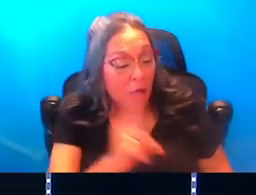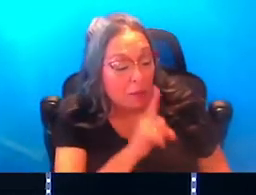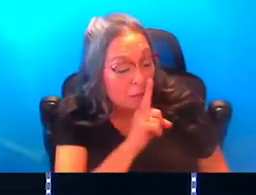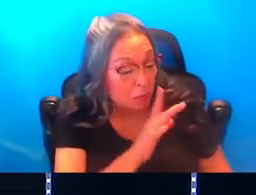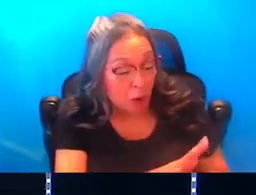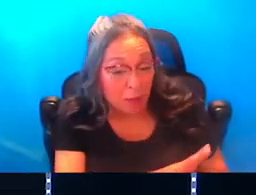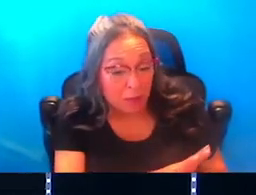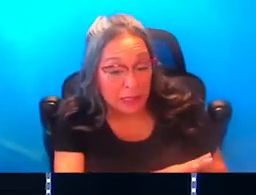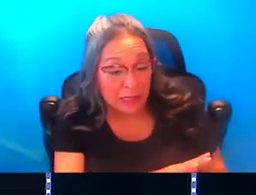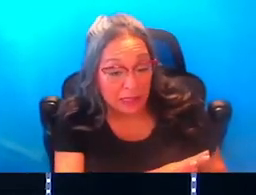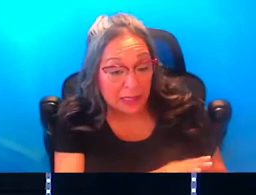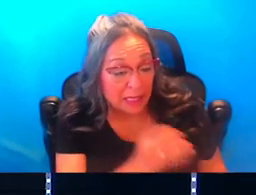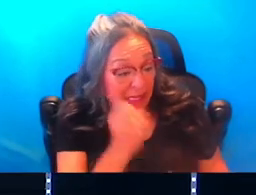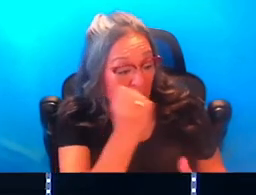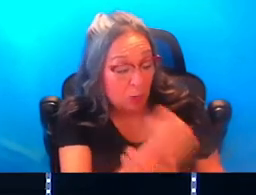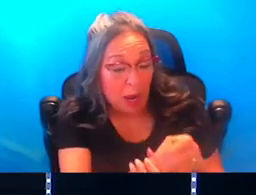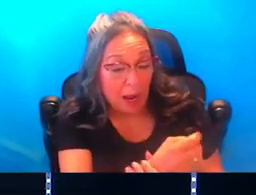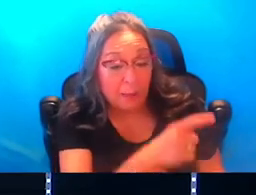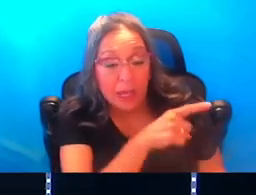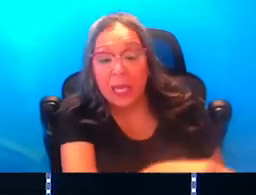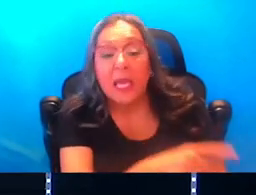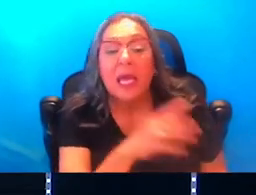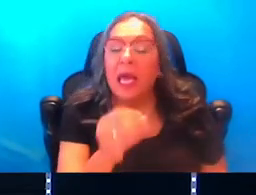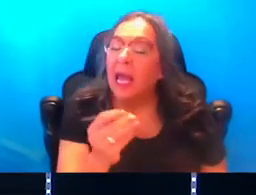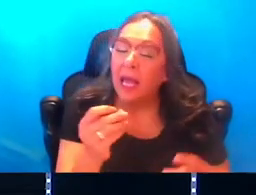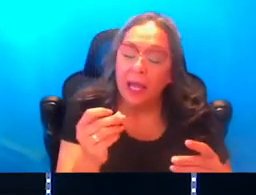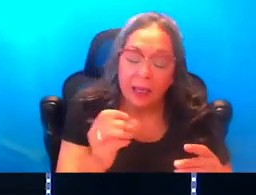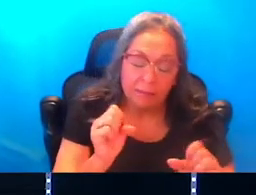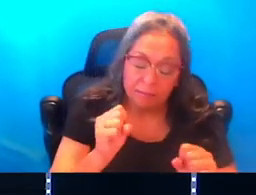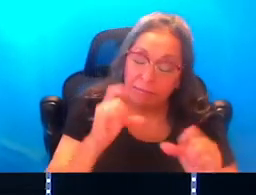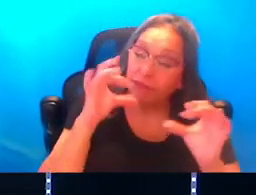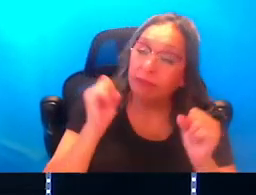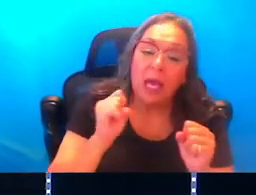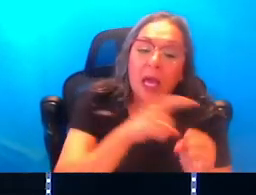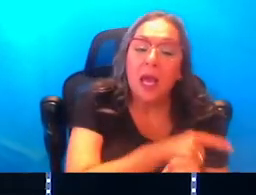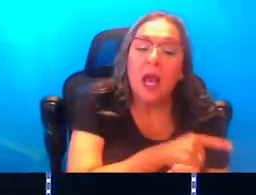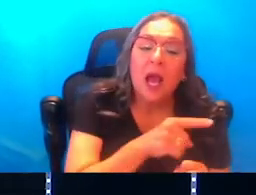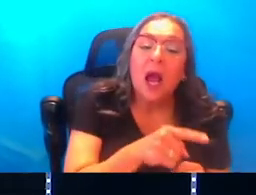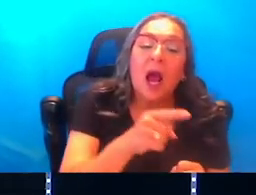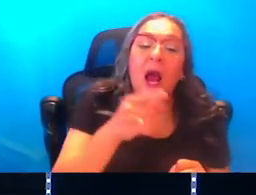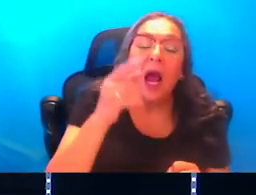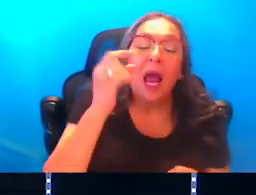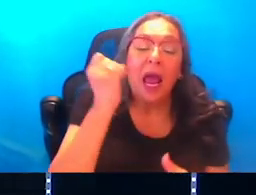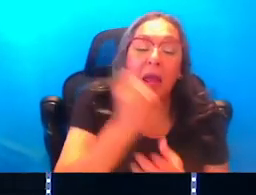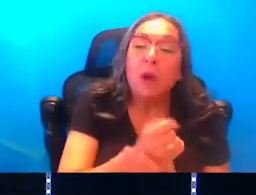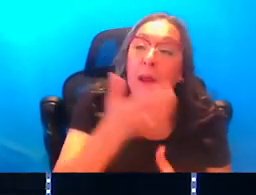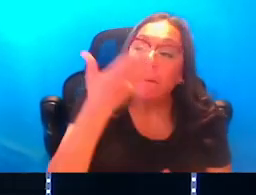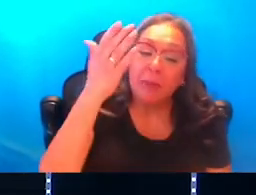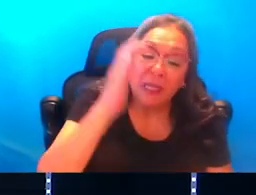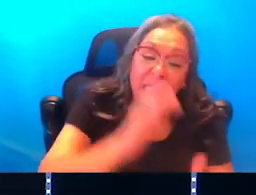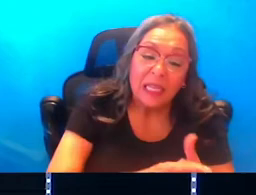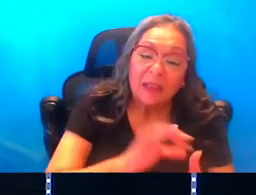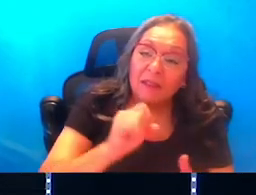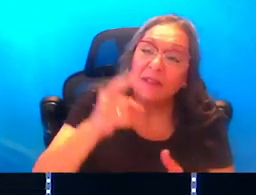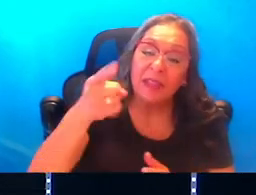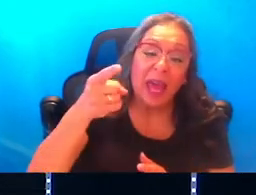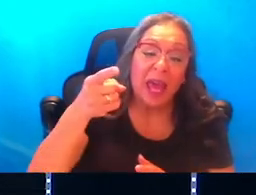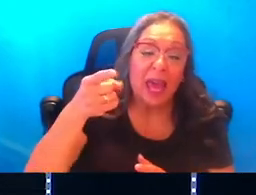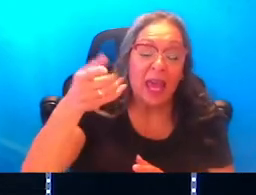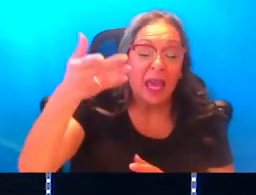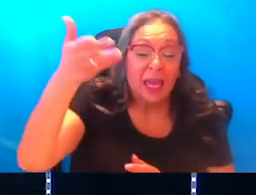And miraculously, it says that Abraham believed God that all these kids were going to come. And he says, look at the